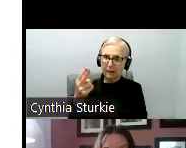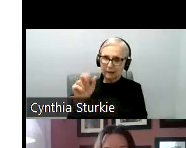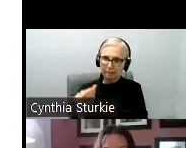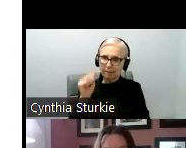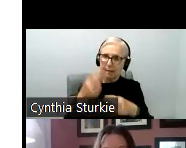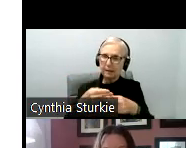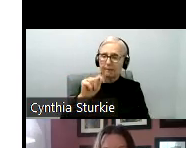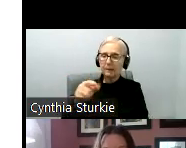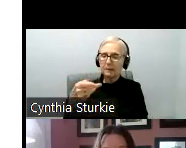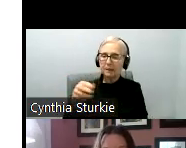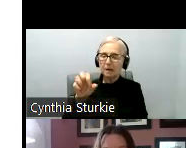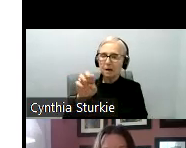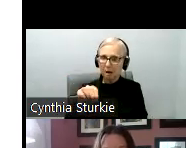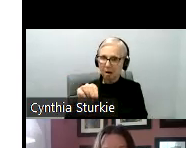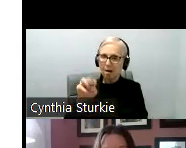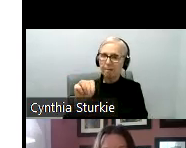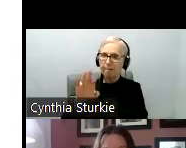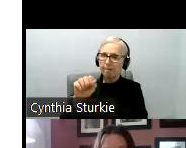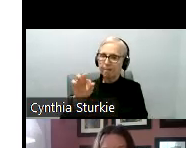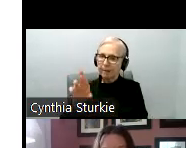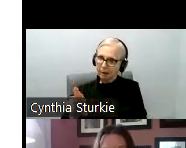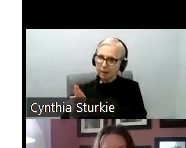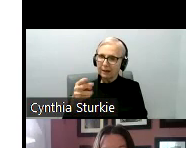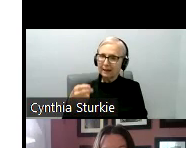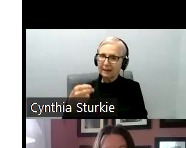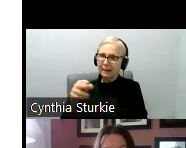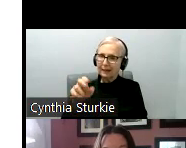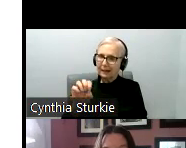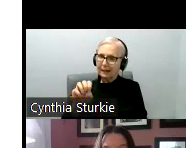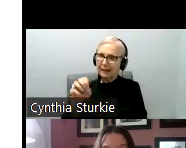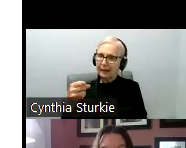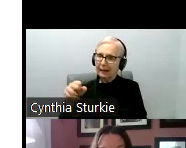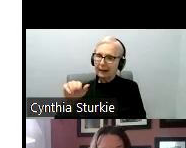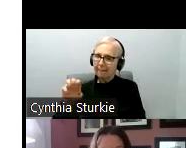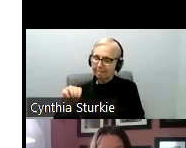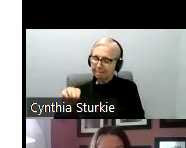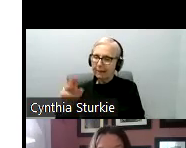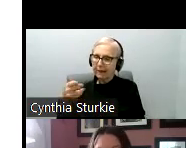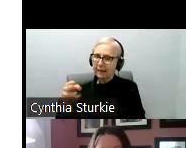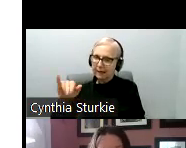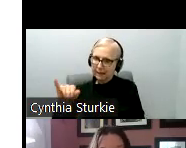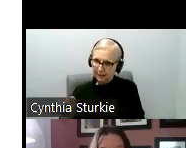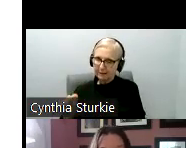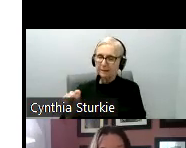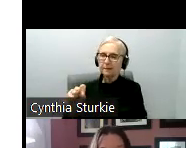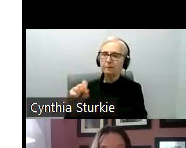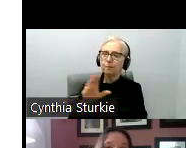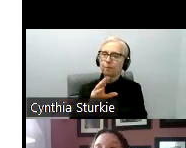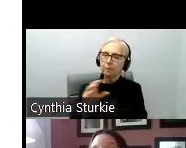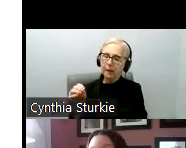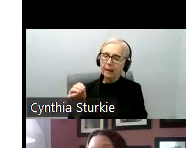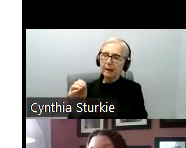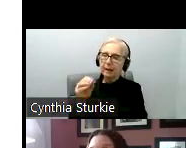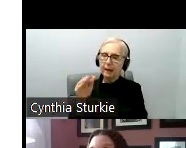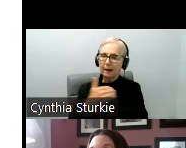name is Tom Miller. He, him, his are my pronouns. I am the Division Director for the Quality and Standards Division, and proud to be a member of